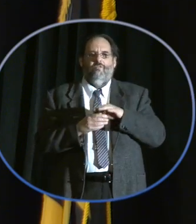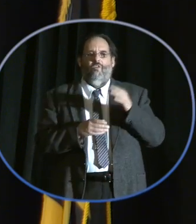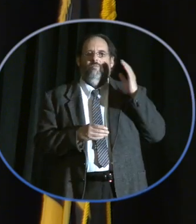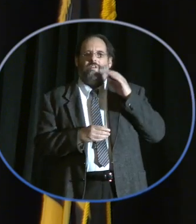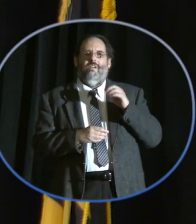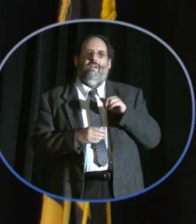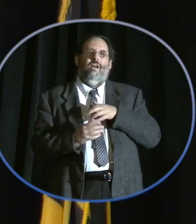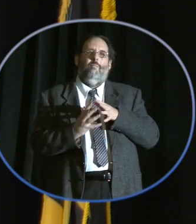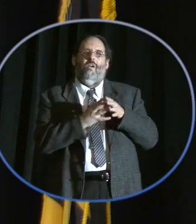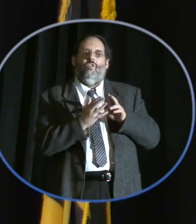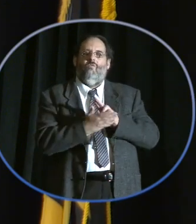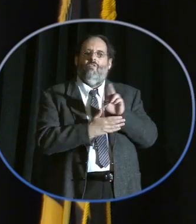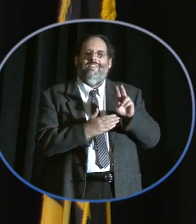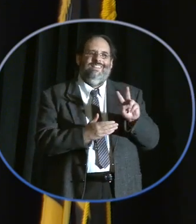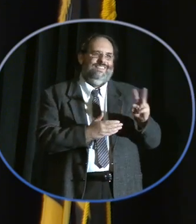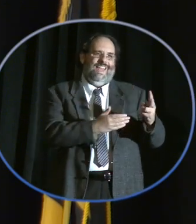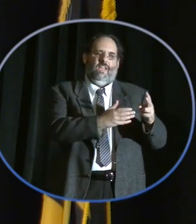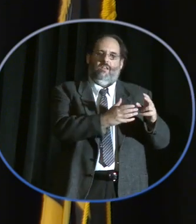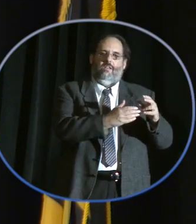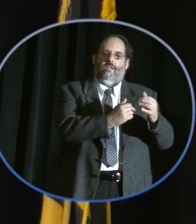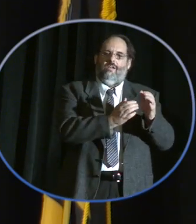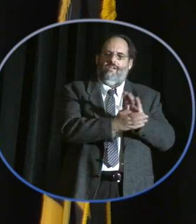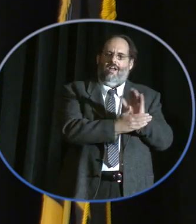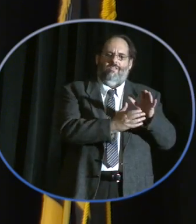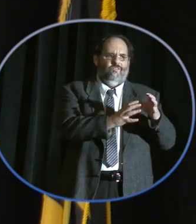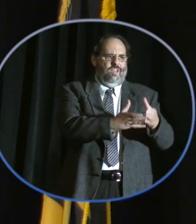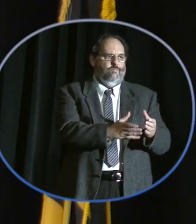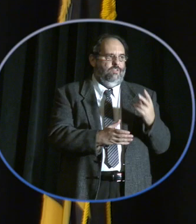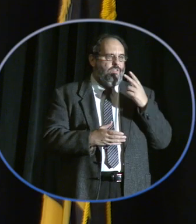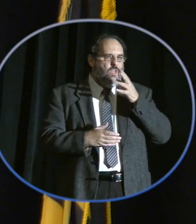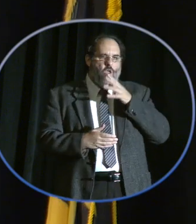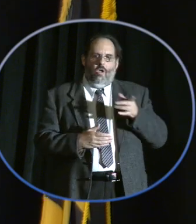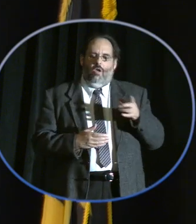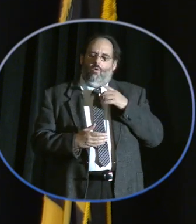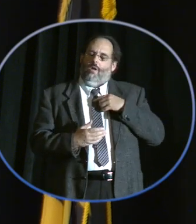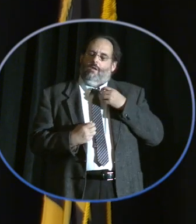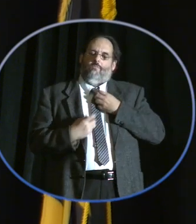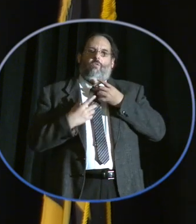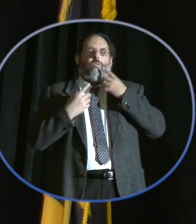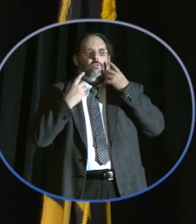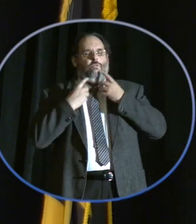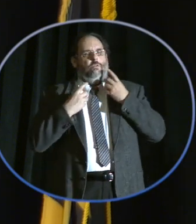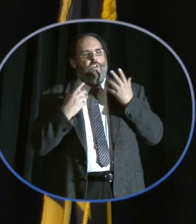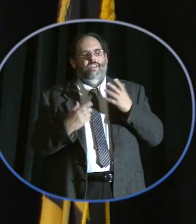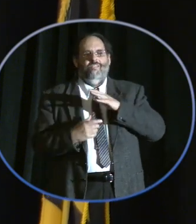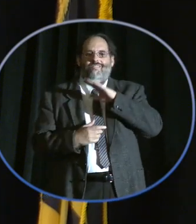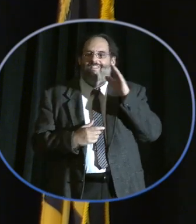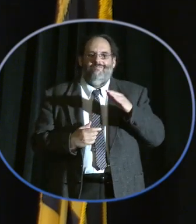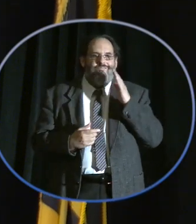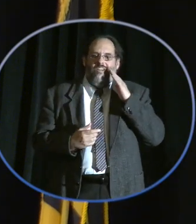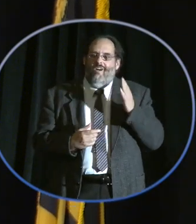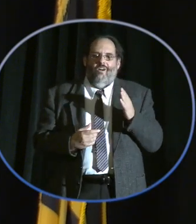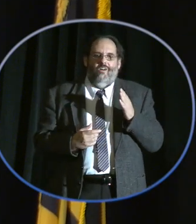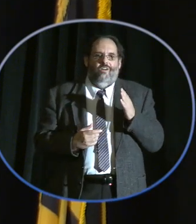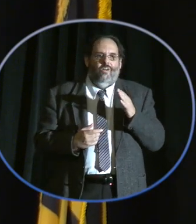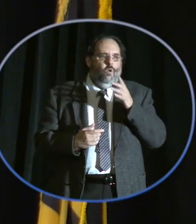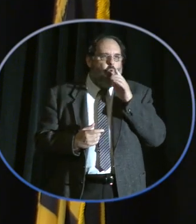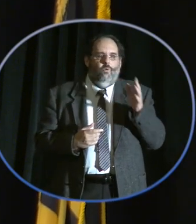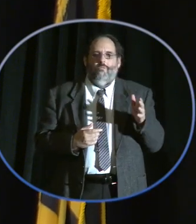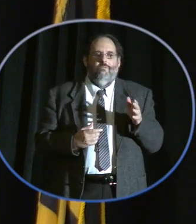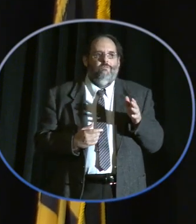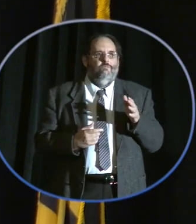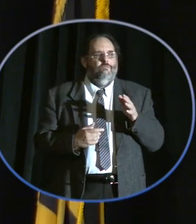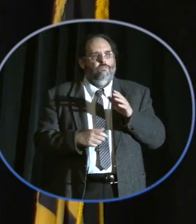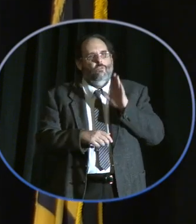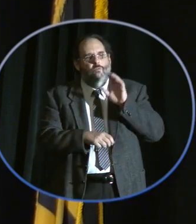our second collegiate chapter. So to see her, it truly brought tears to my eyes because you never know the lives you're touching.